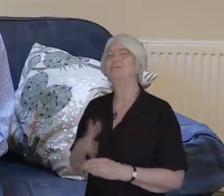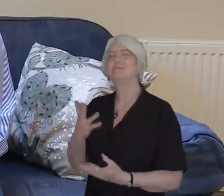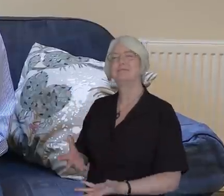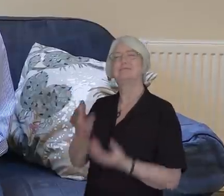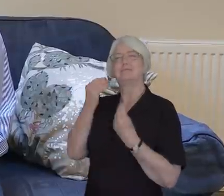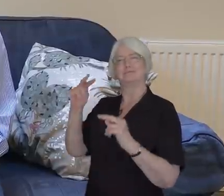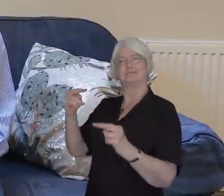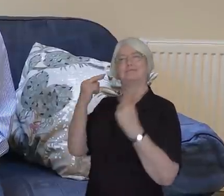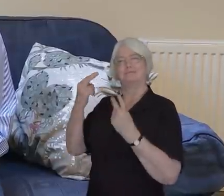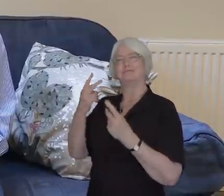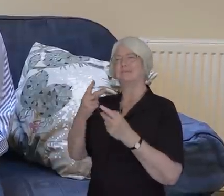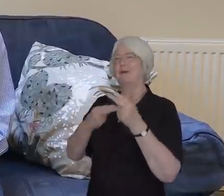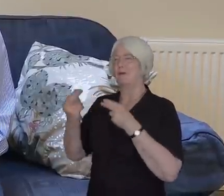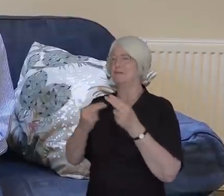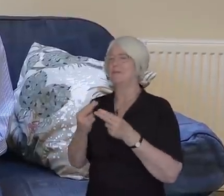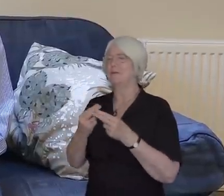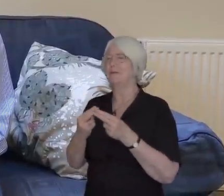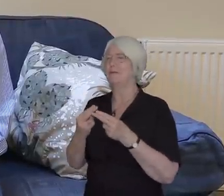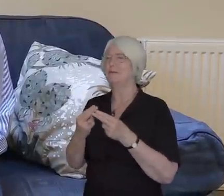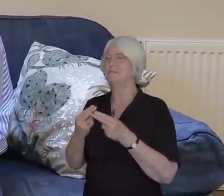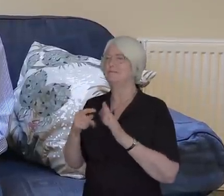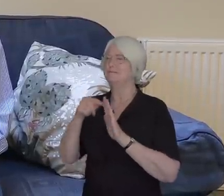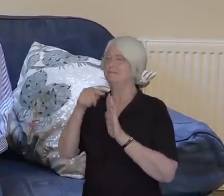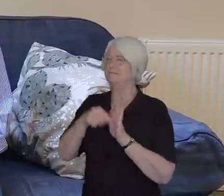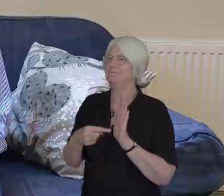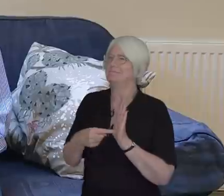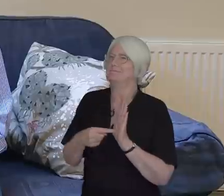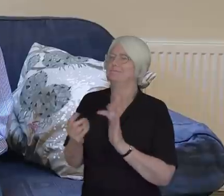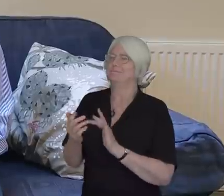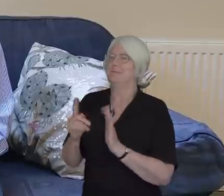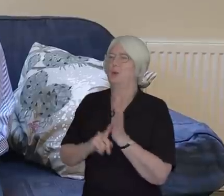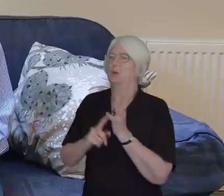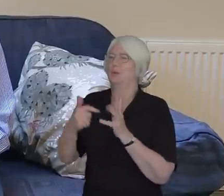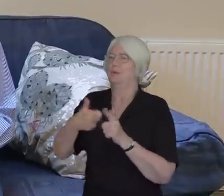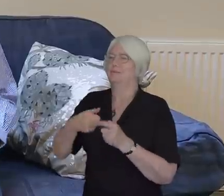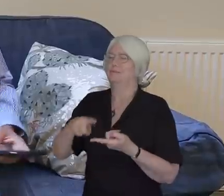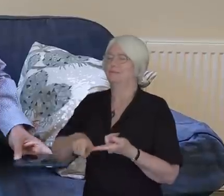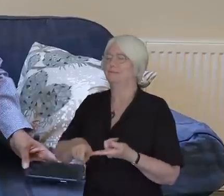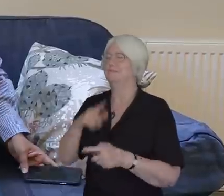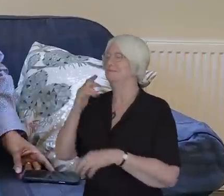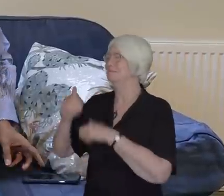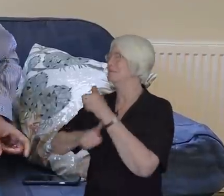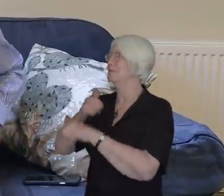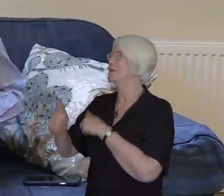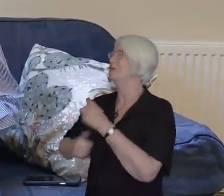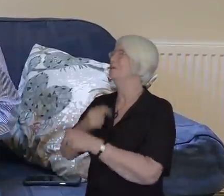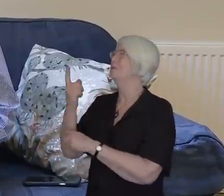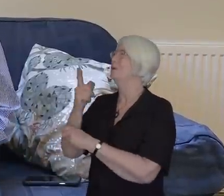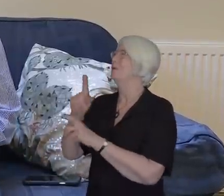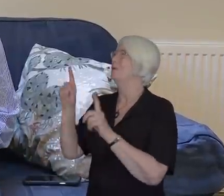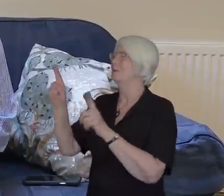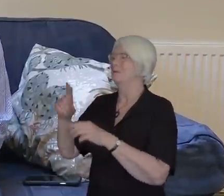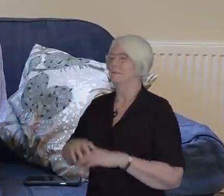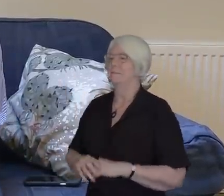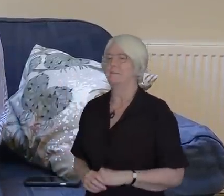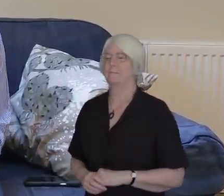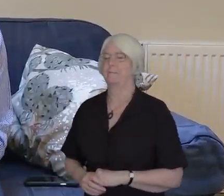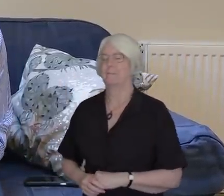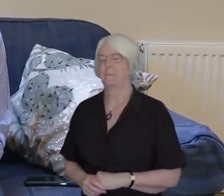Hear the gospel of our Lord Jesus Christ, according to Luke. Glory to you, O Lord.